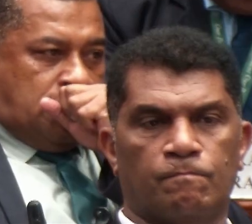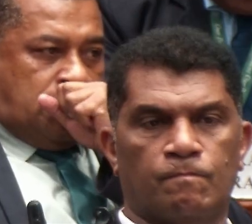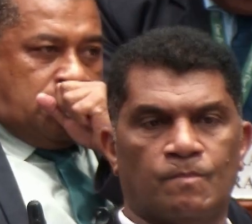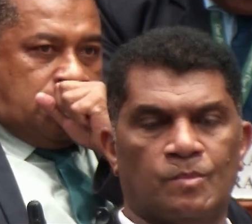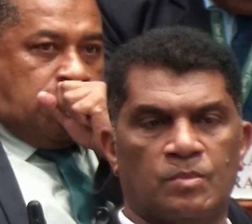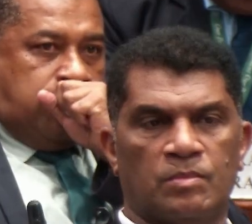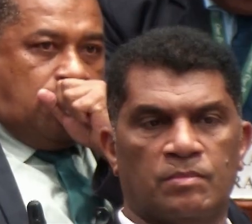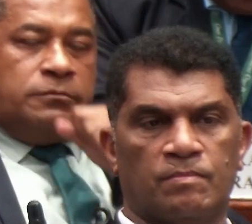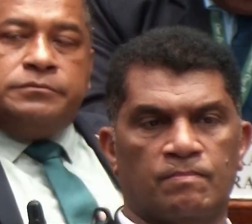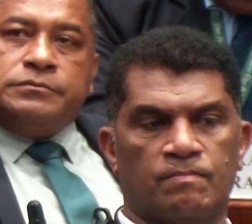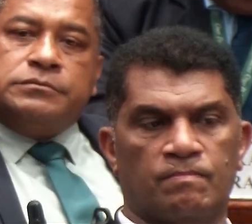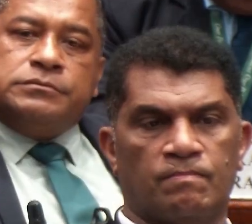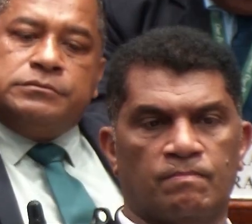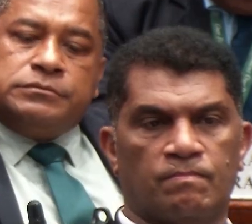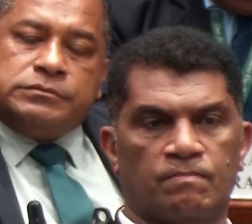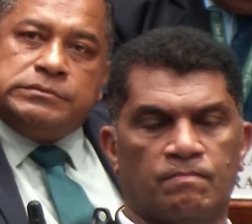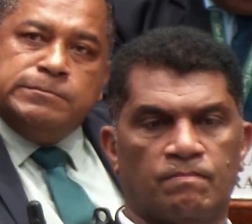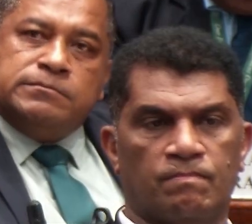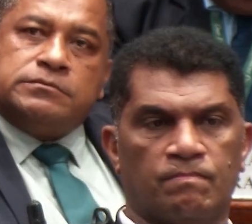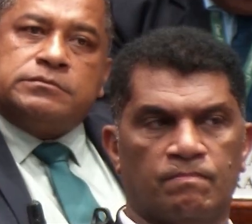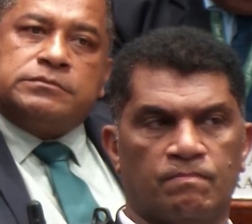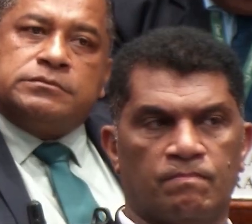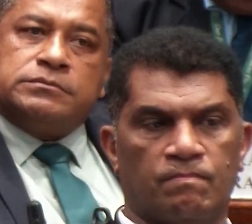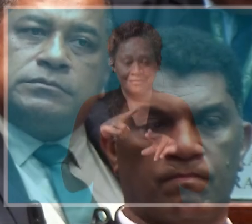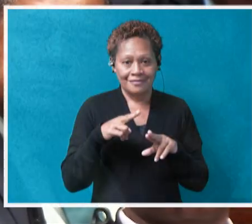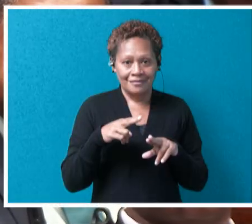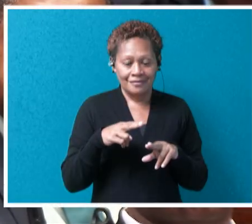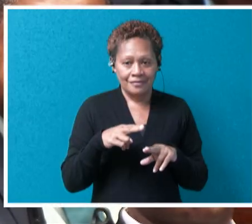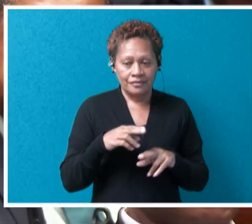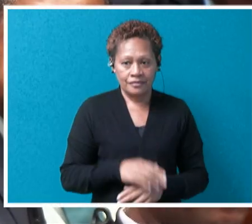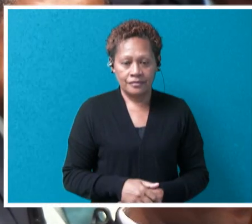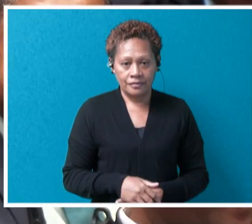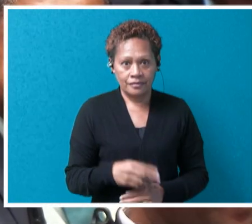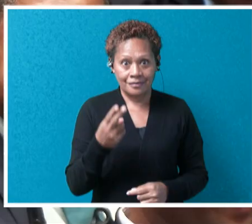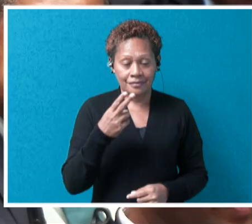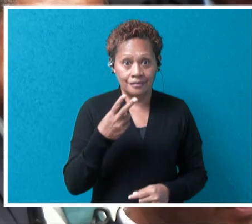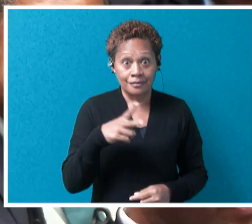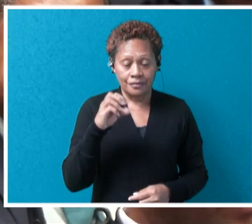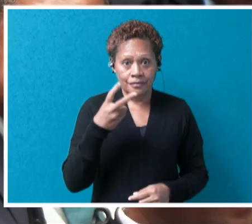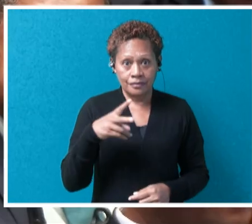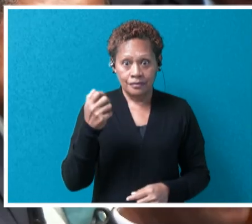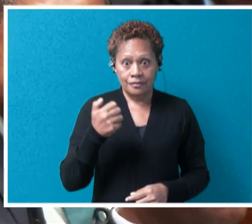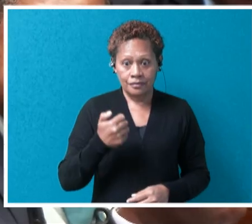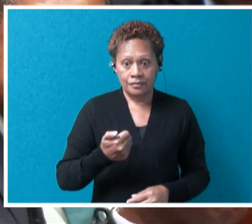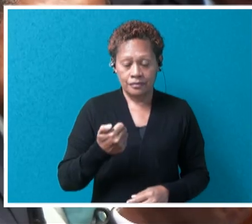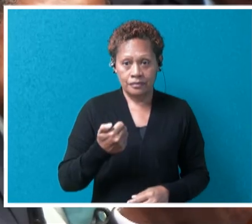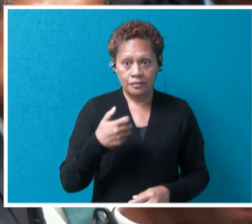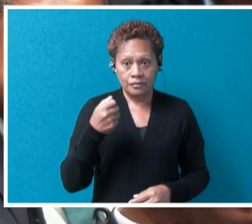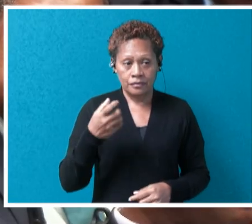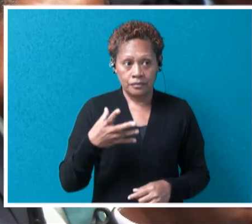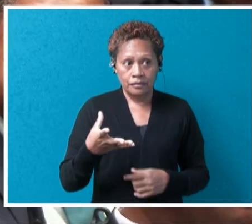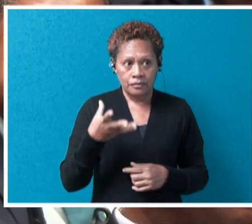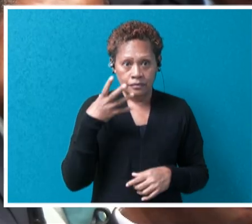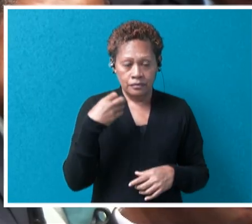Fiji Indigenous Tourism Framework 2026 to 2036 represents an important